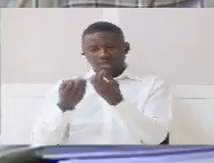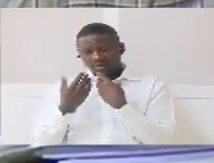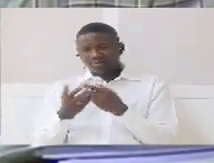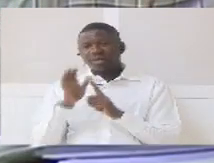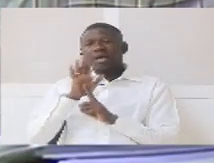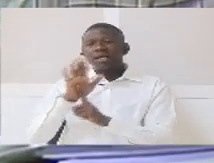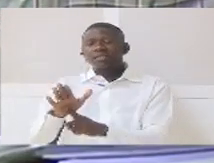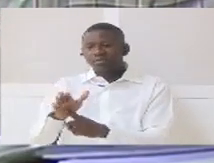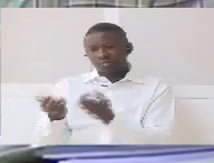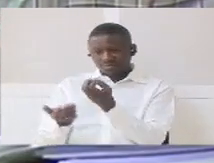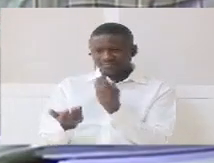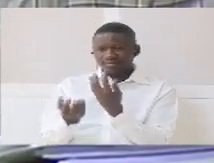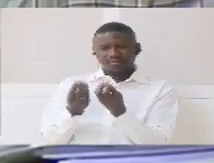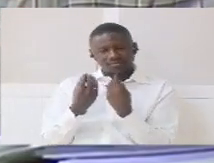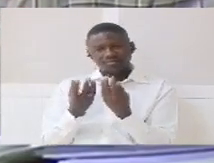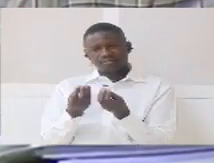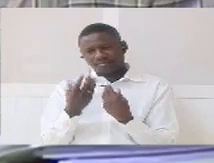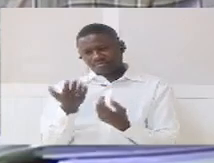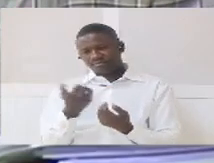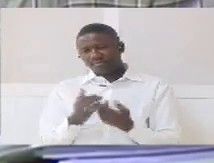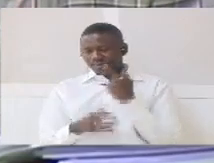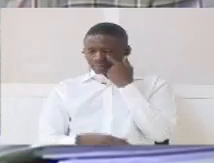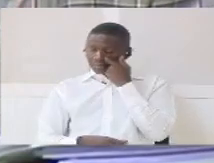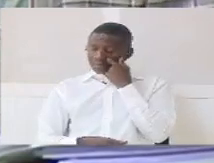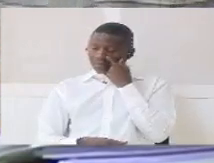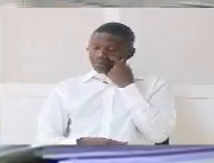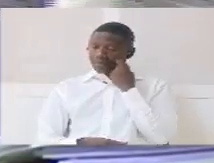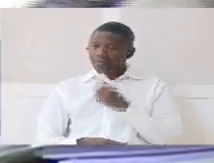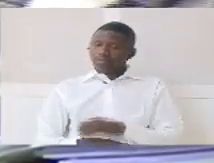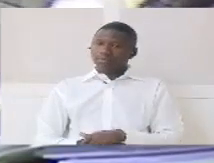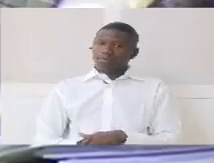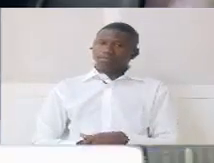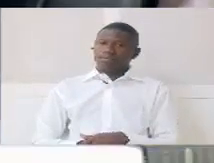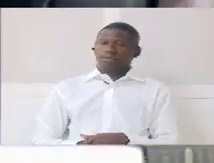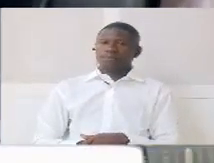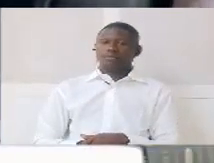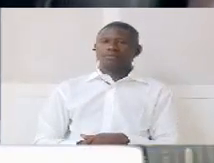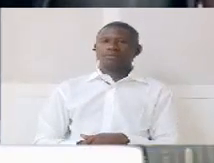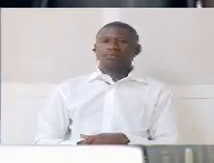Fo bisi santi on fono nyele bayete bota menta kalam. Yalo.